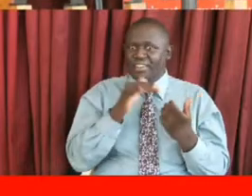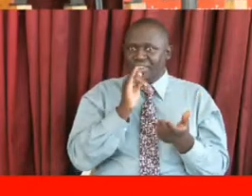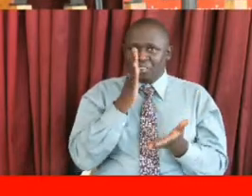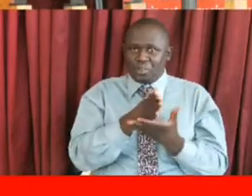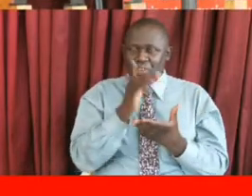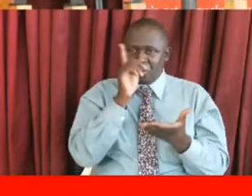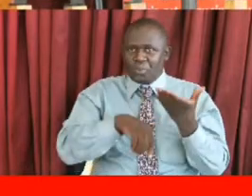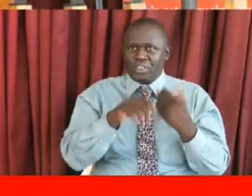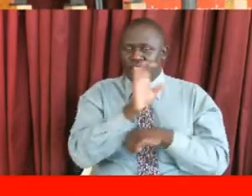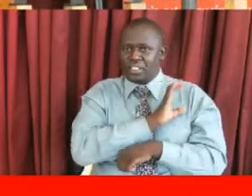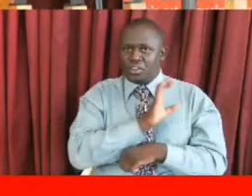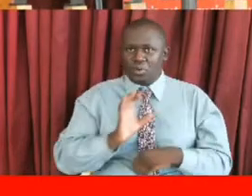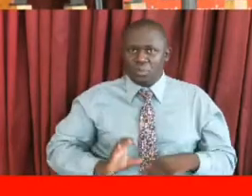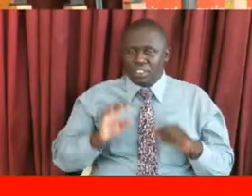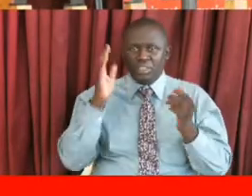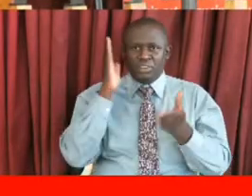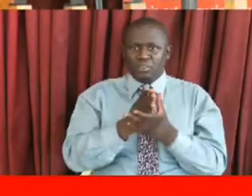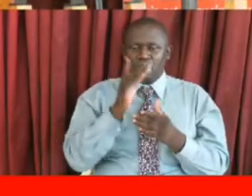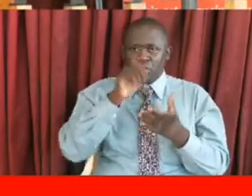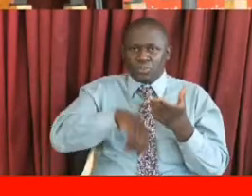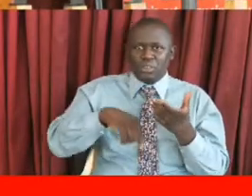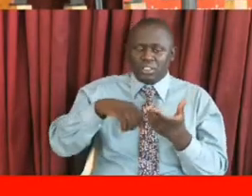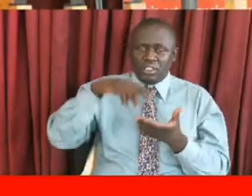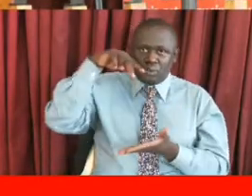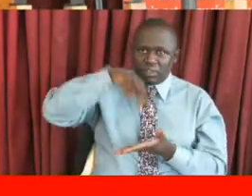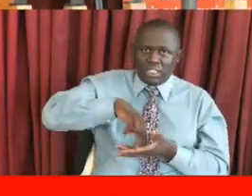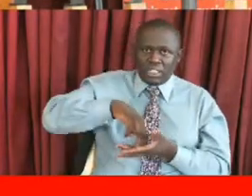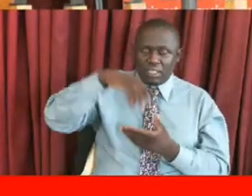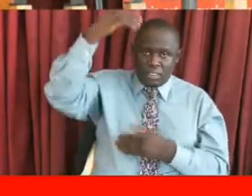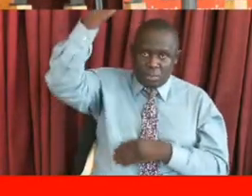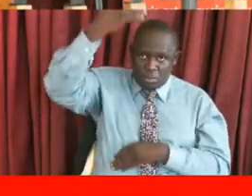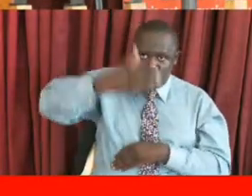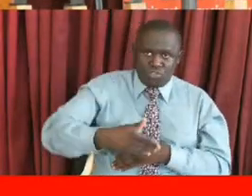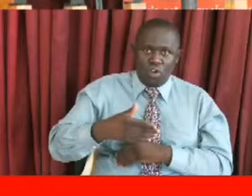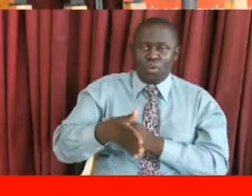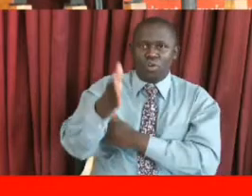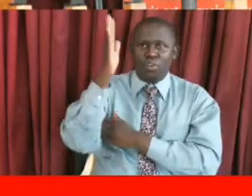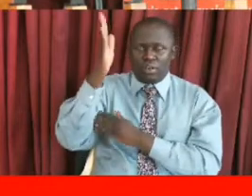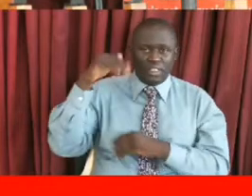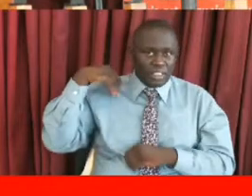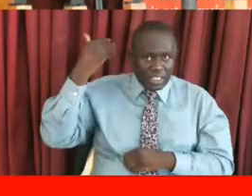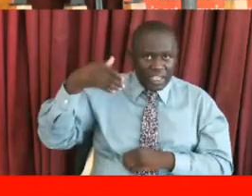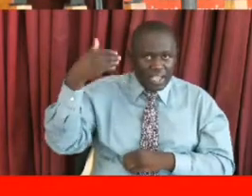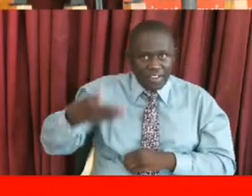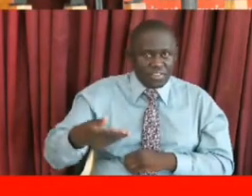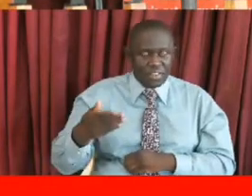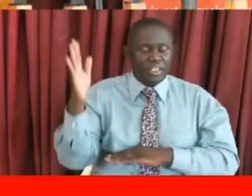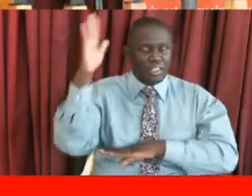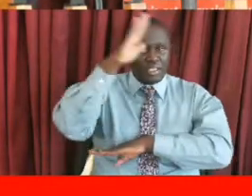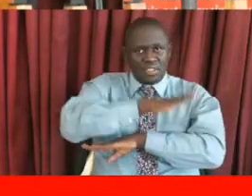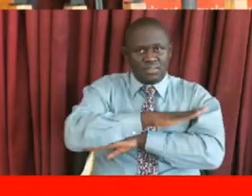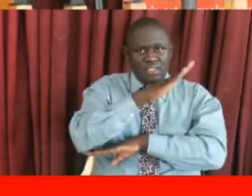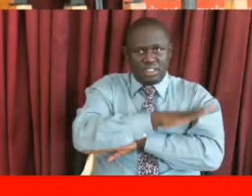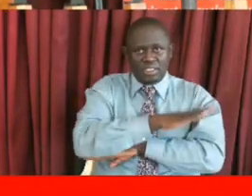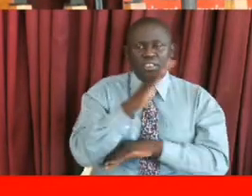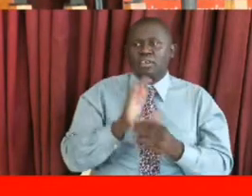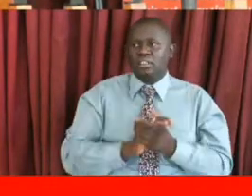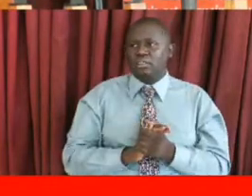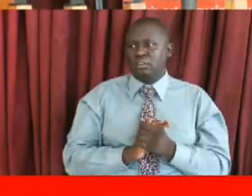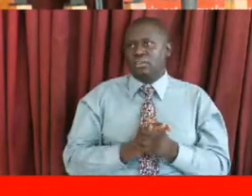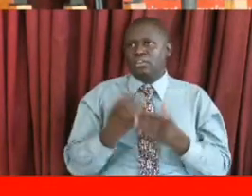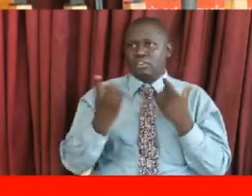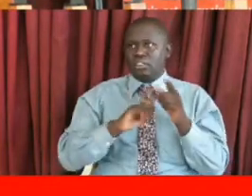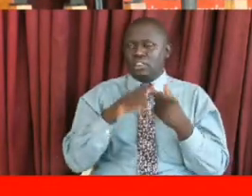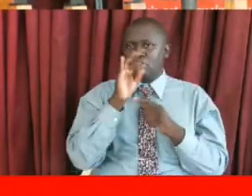evening he was in divine presence everying he was in divine presence so if there's